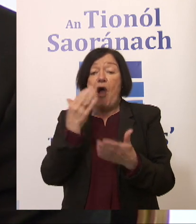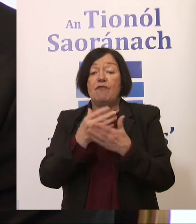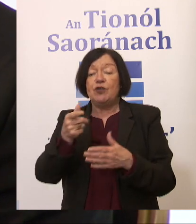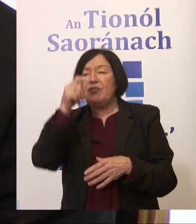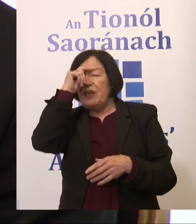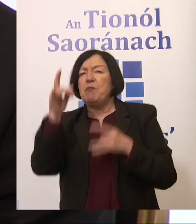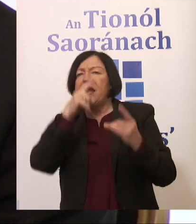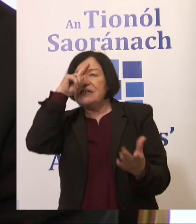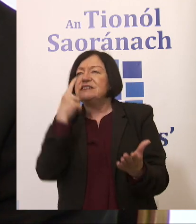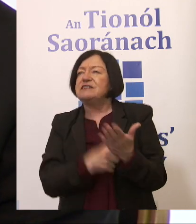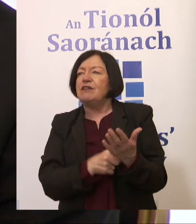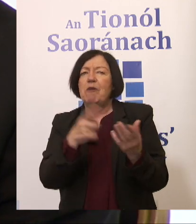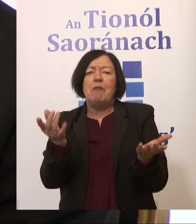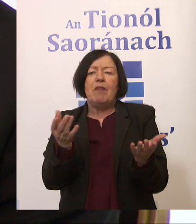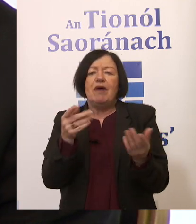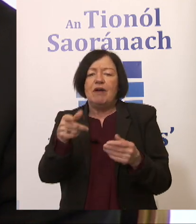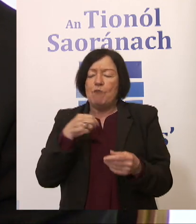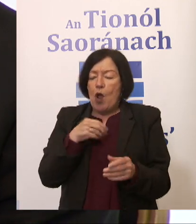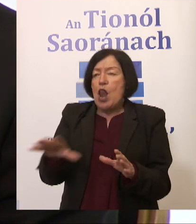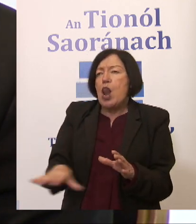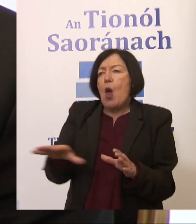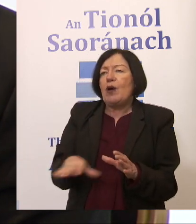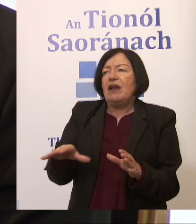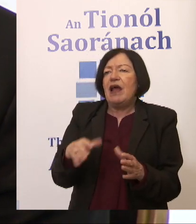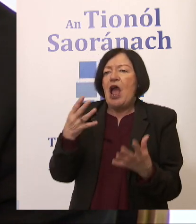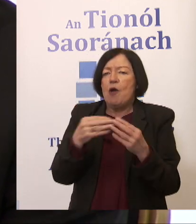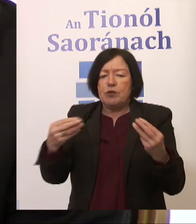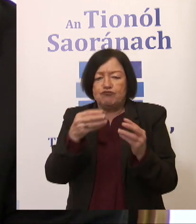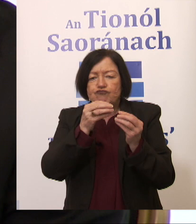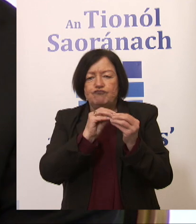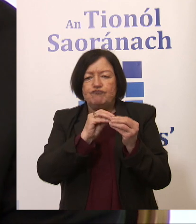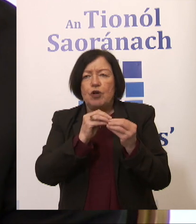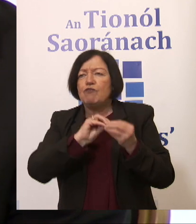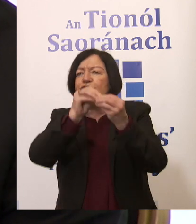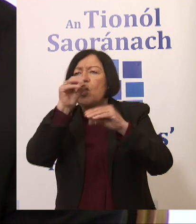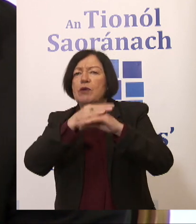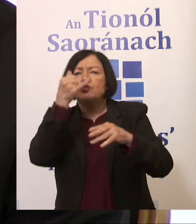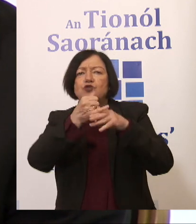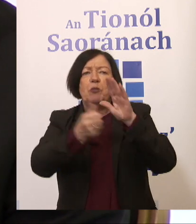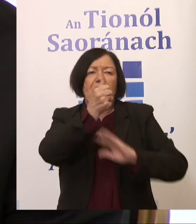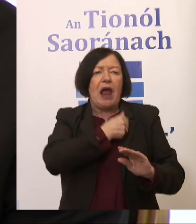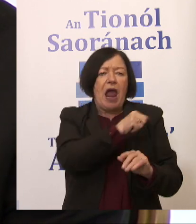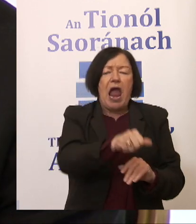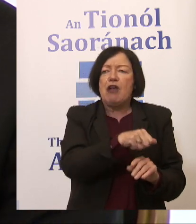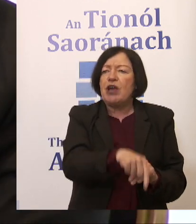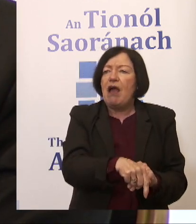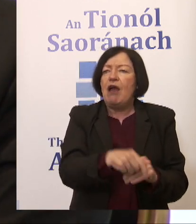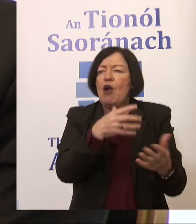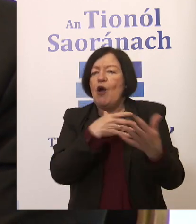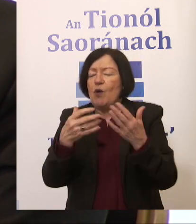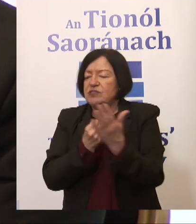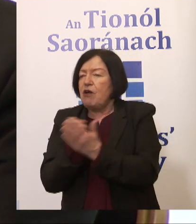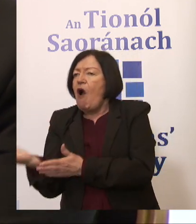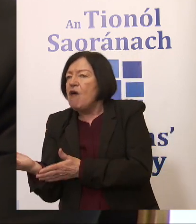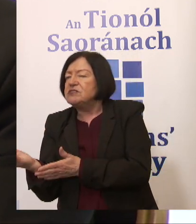be making decisions at the more localised level. You know, how much refurbishment do we want to do on school buildings in our area? You know, what's going to be the cost